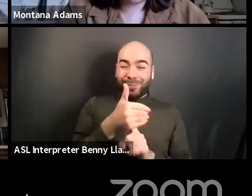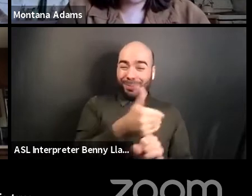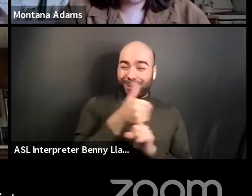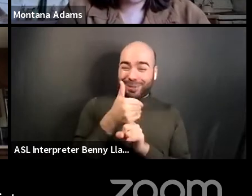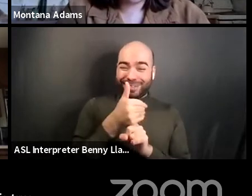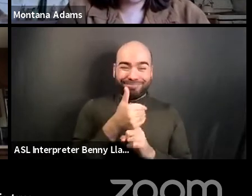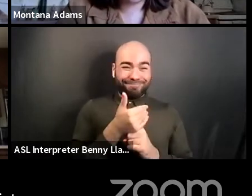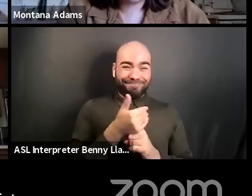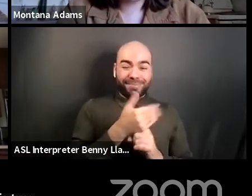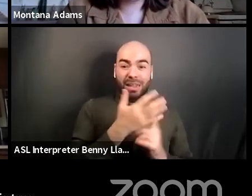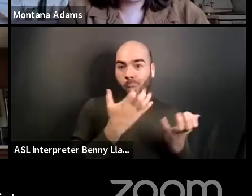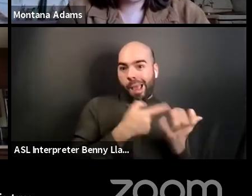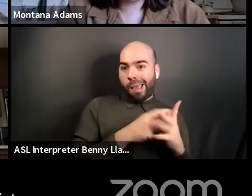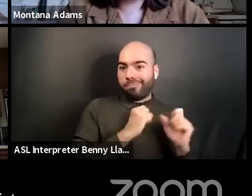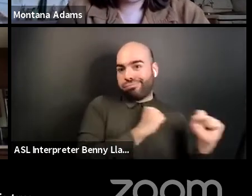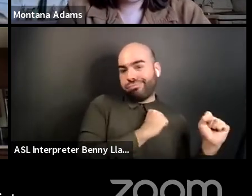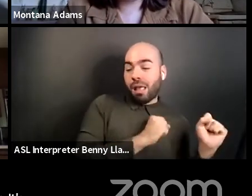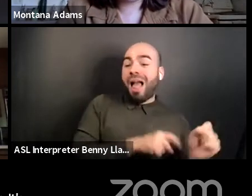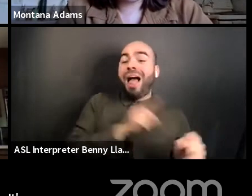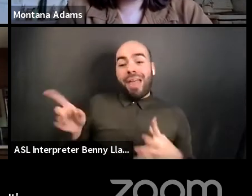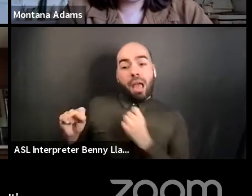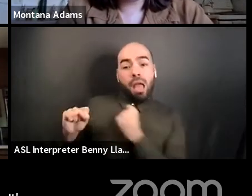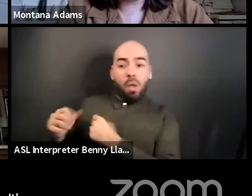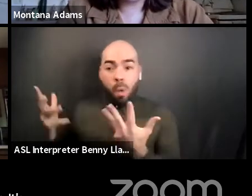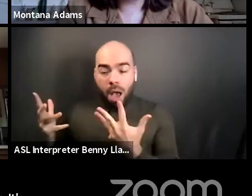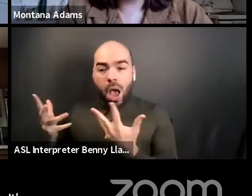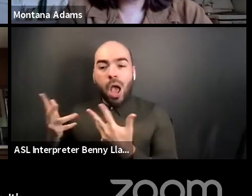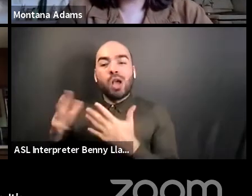that it's a communal thing.